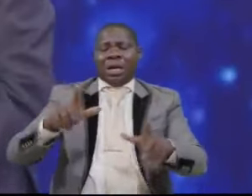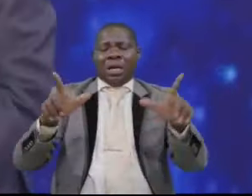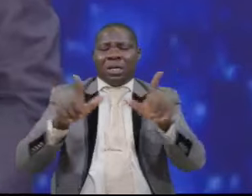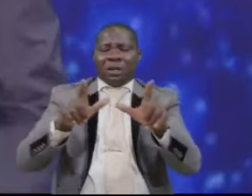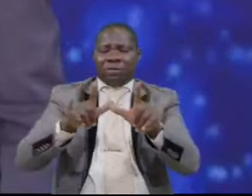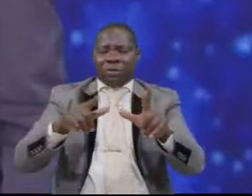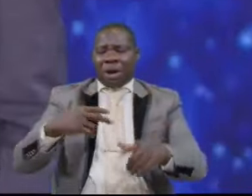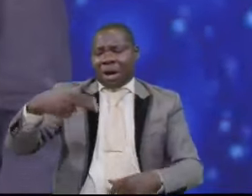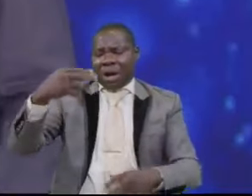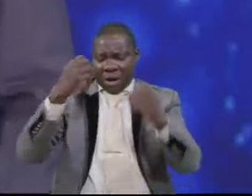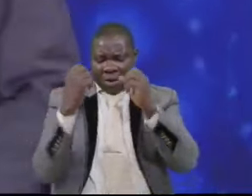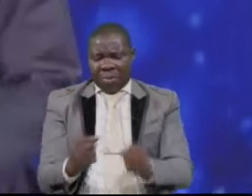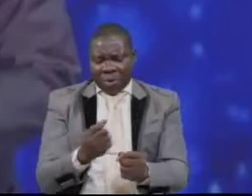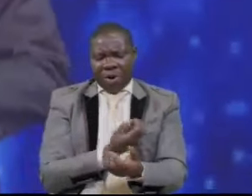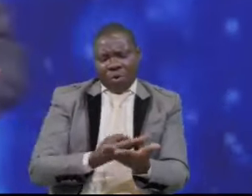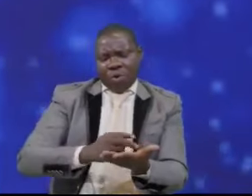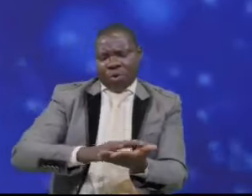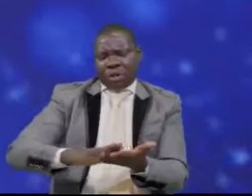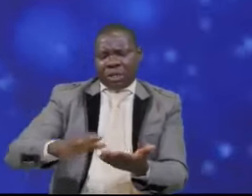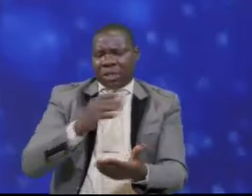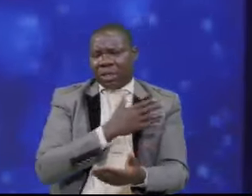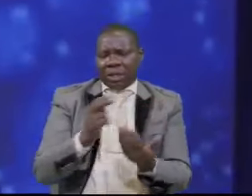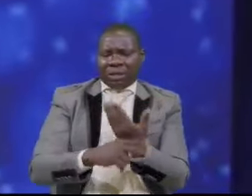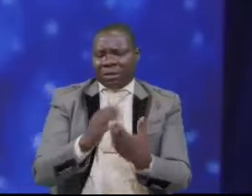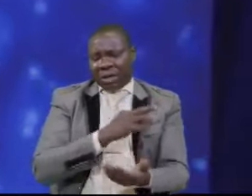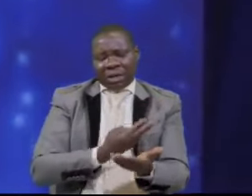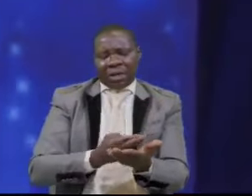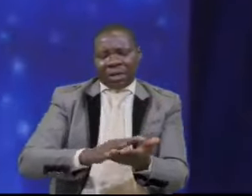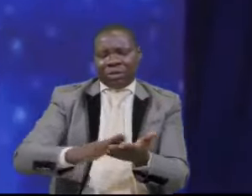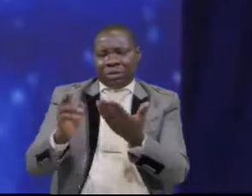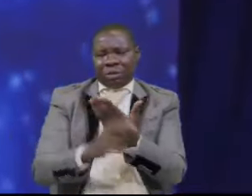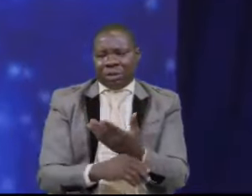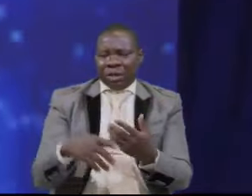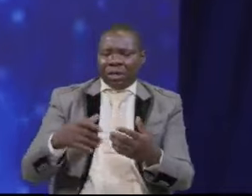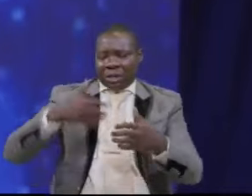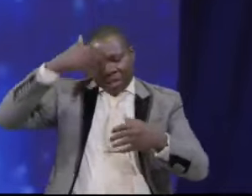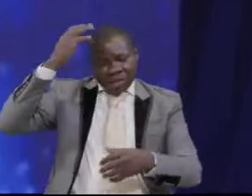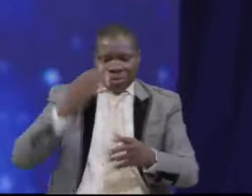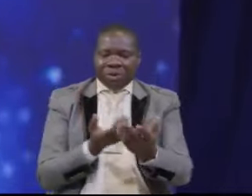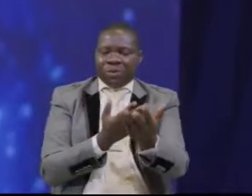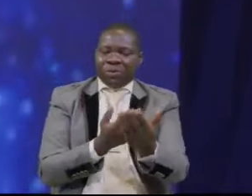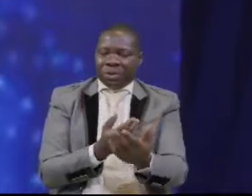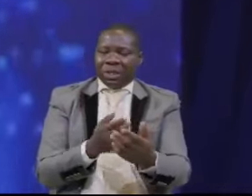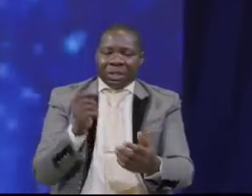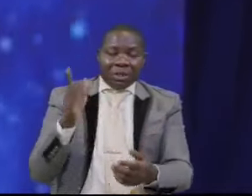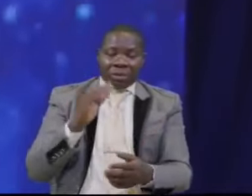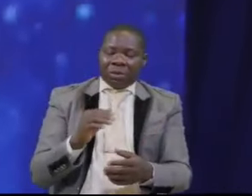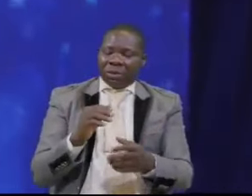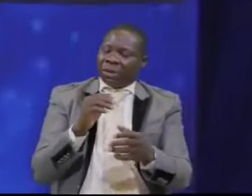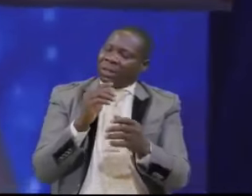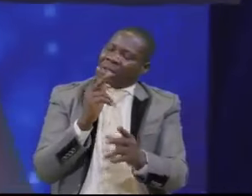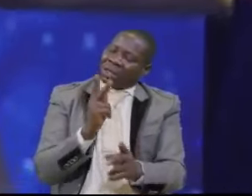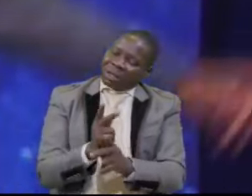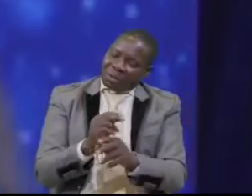and now the lions are waiting for him. He will subpedal, he will calm down, he will stop the prayer.